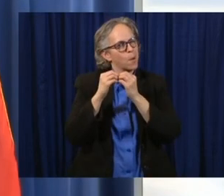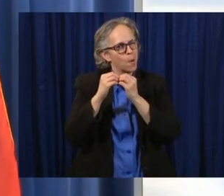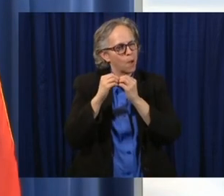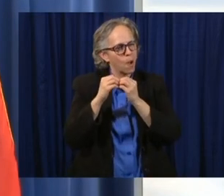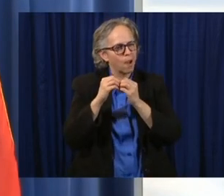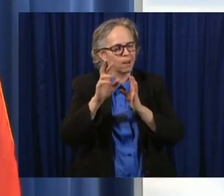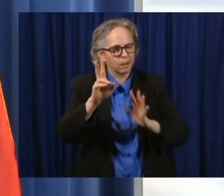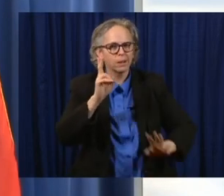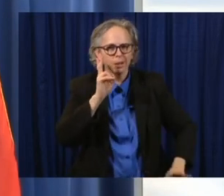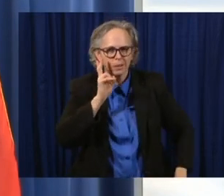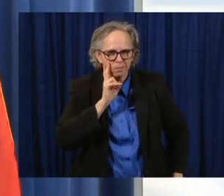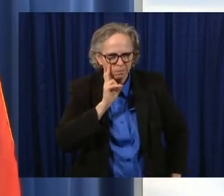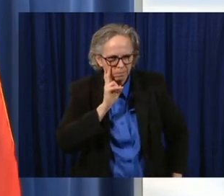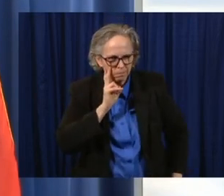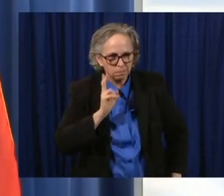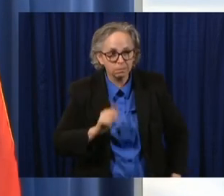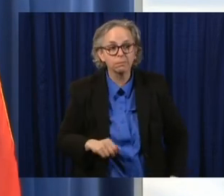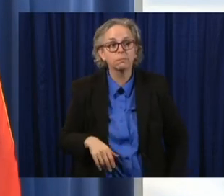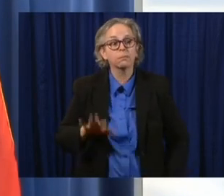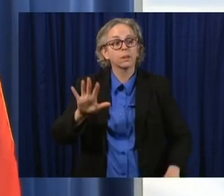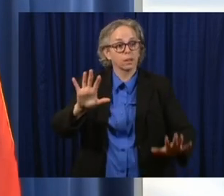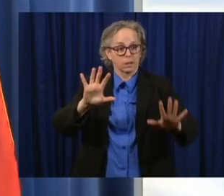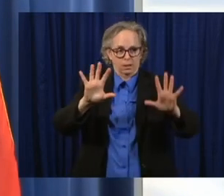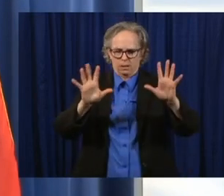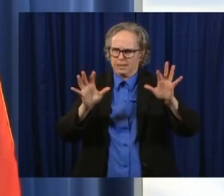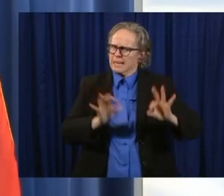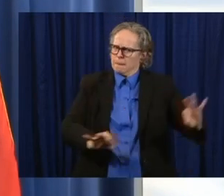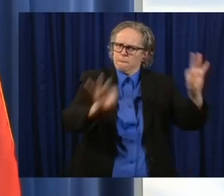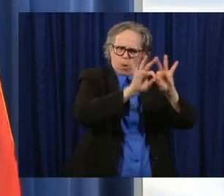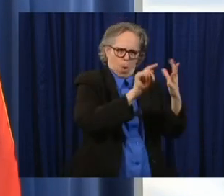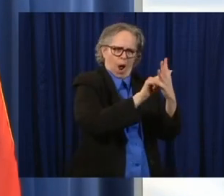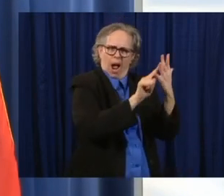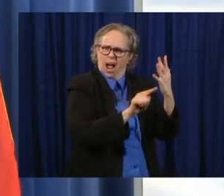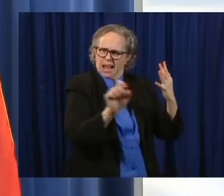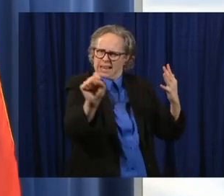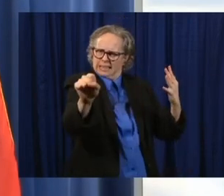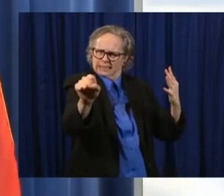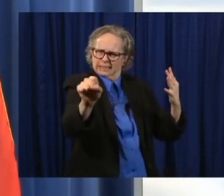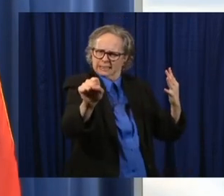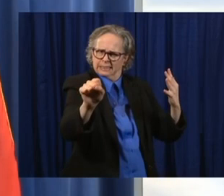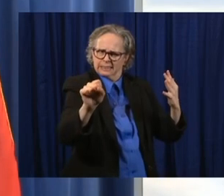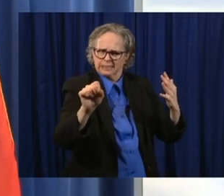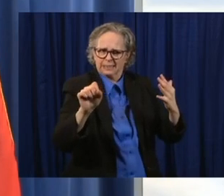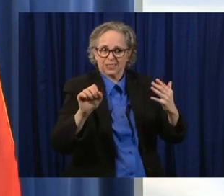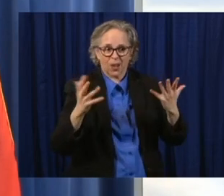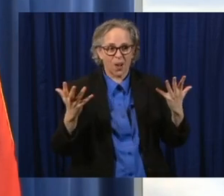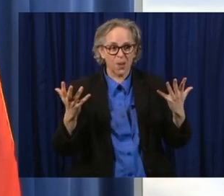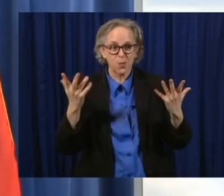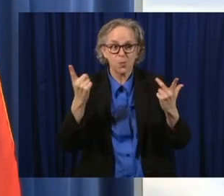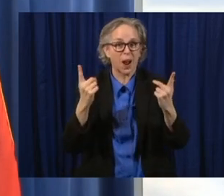all things that are very important. And today we have an additional tool.